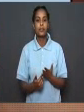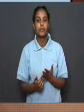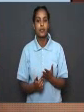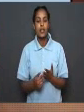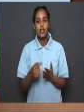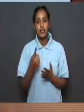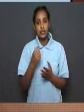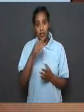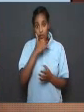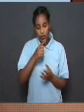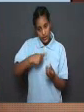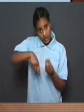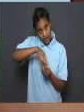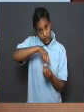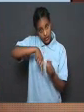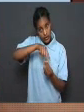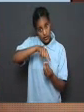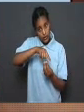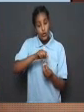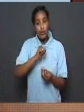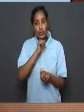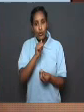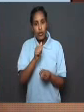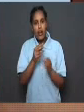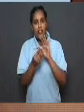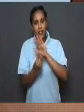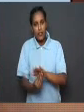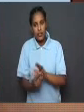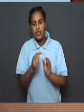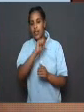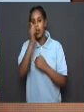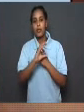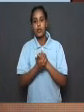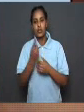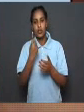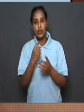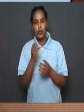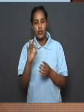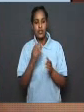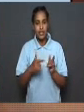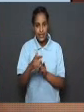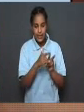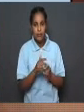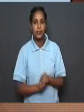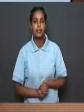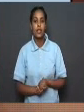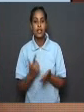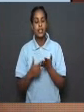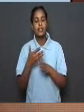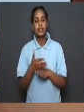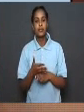the heat of the surroundings would not affect the temperature of the system.